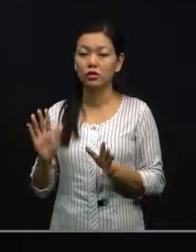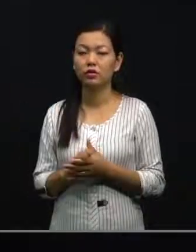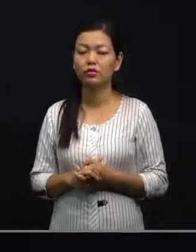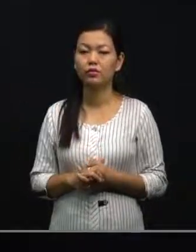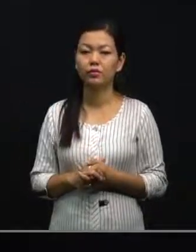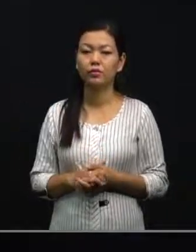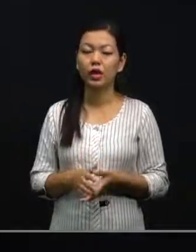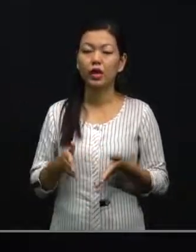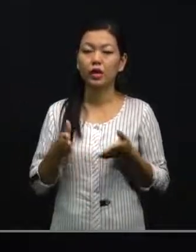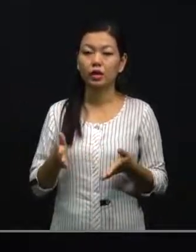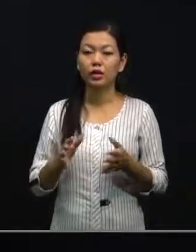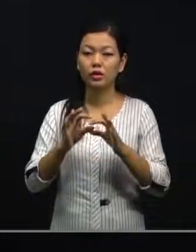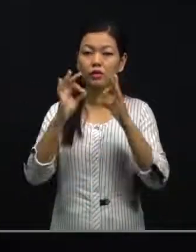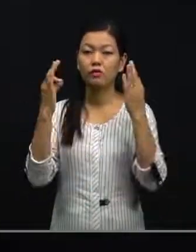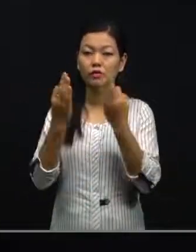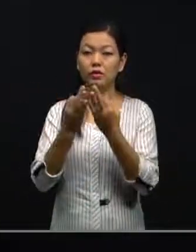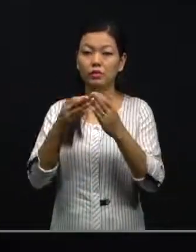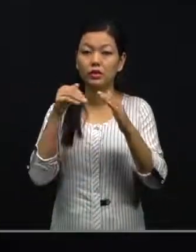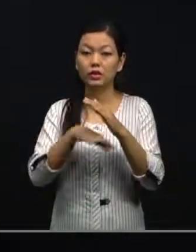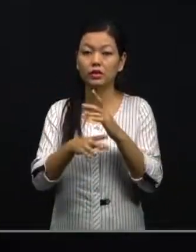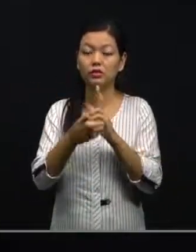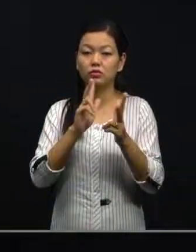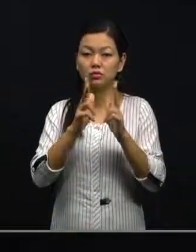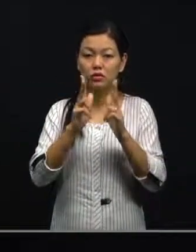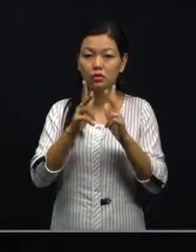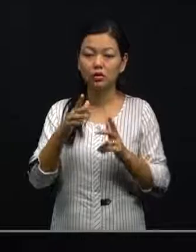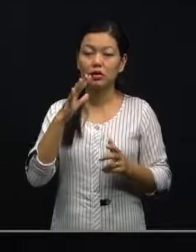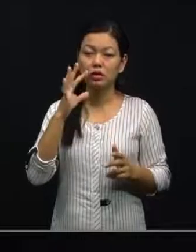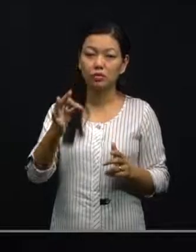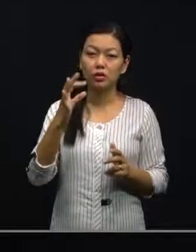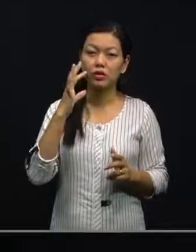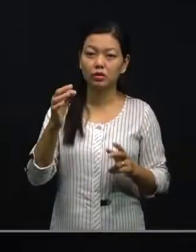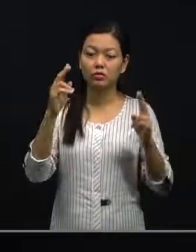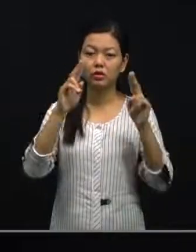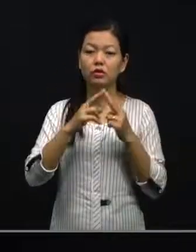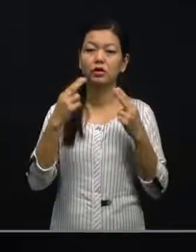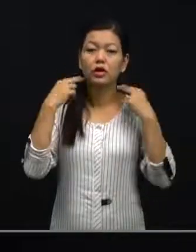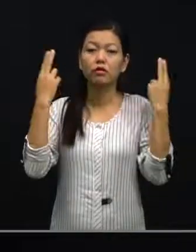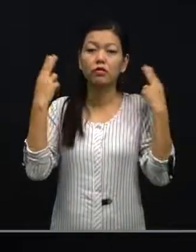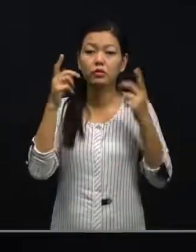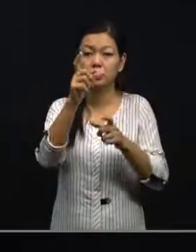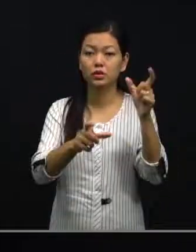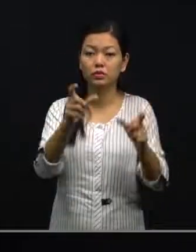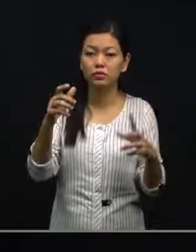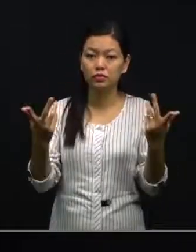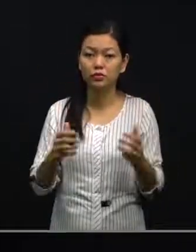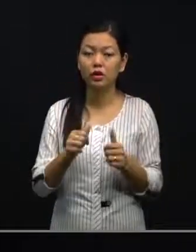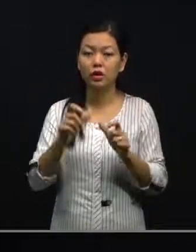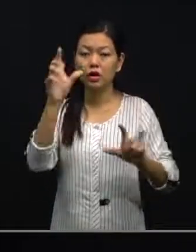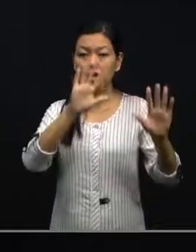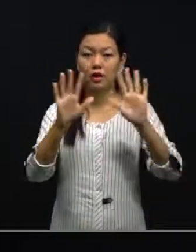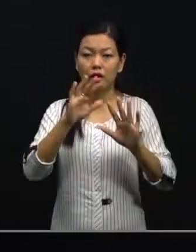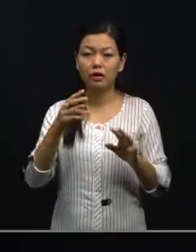about important people, celebrities. They were talking about how corn is not, the best kind of quality of corn is not available